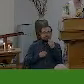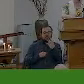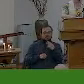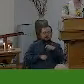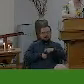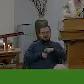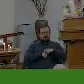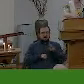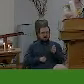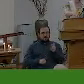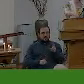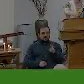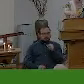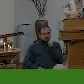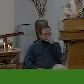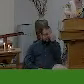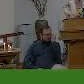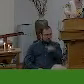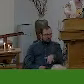Don't forget that.